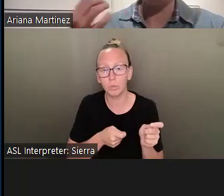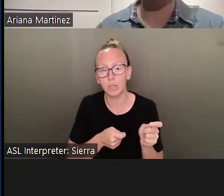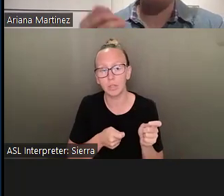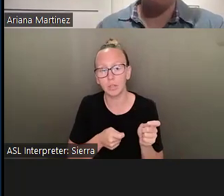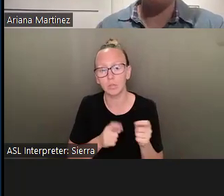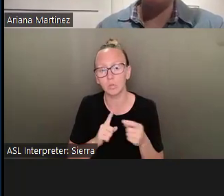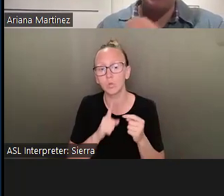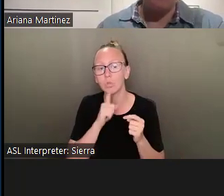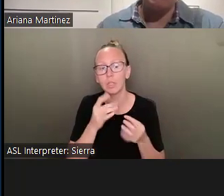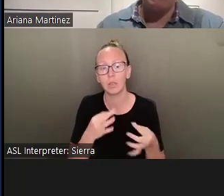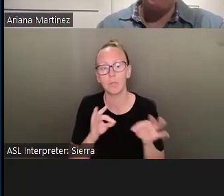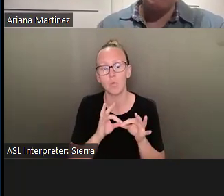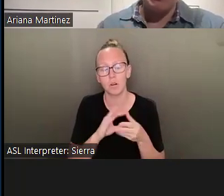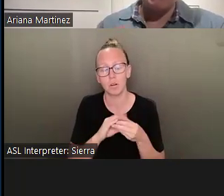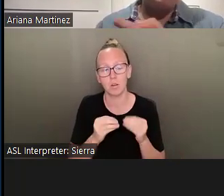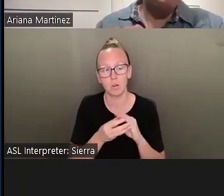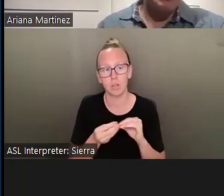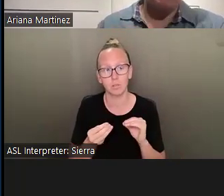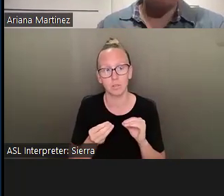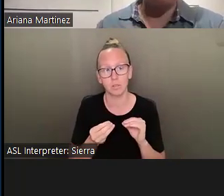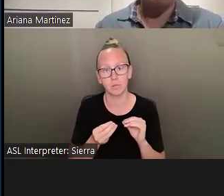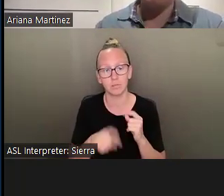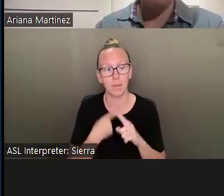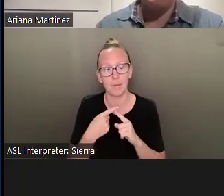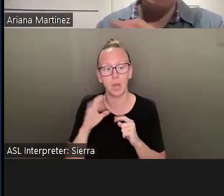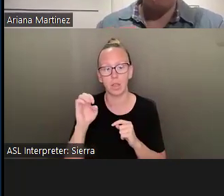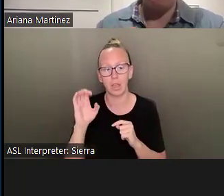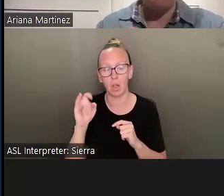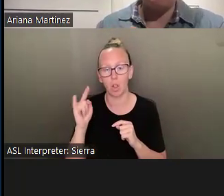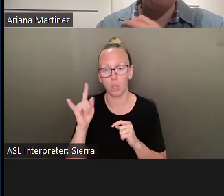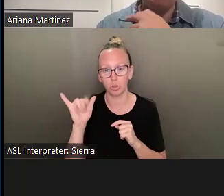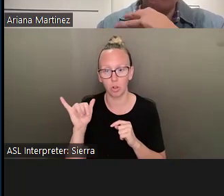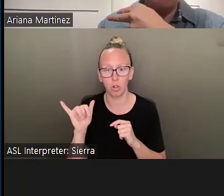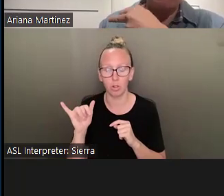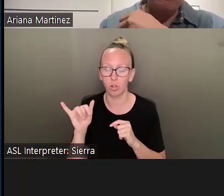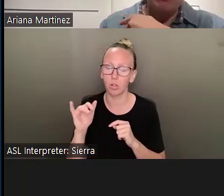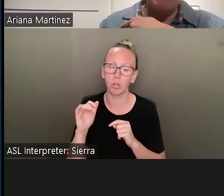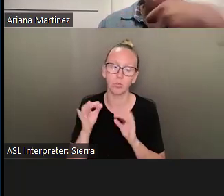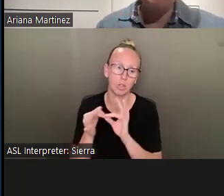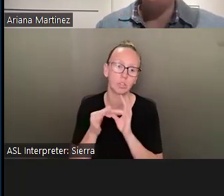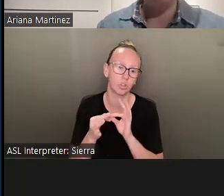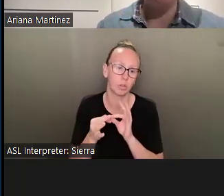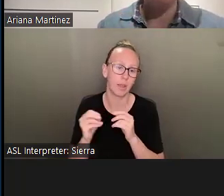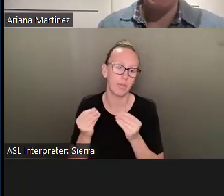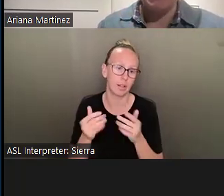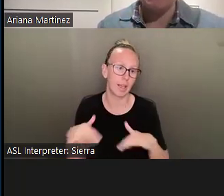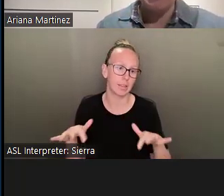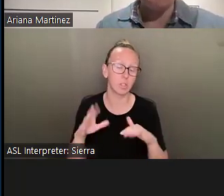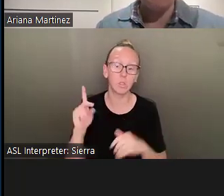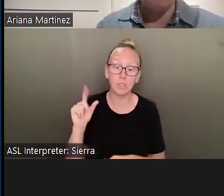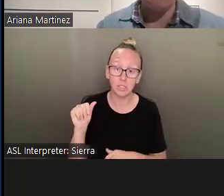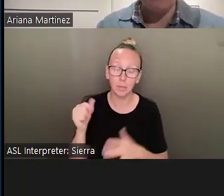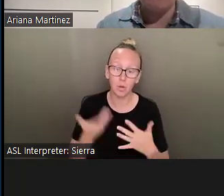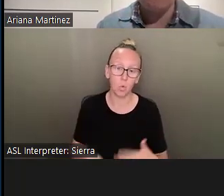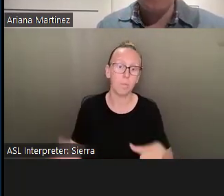really important narratives about ecological relationships about the land. So disability multiplies